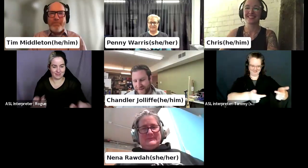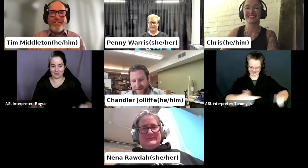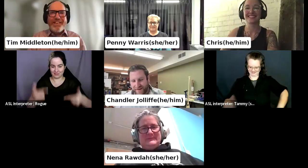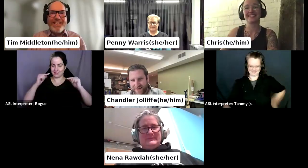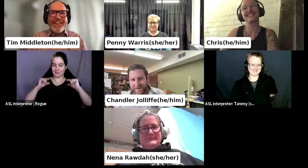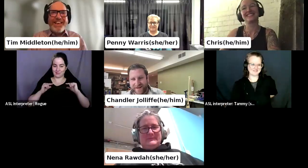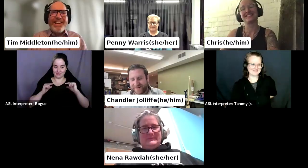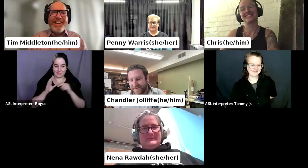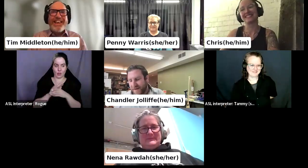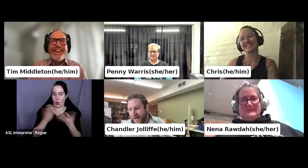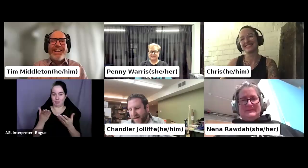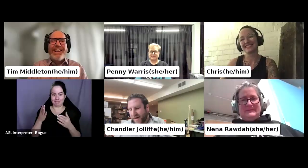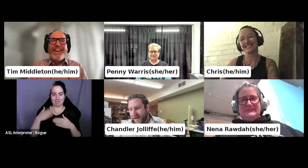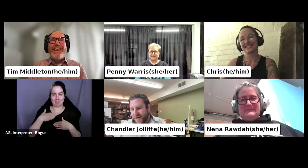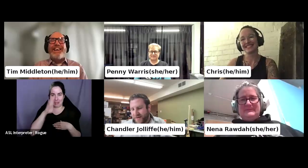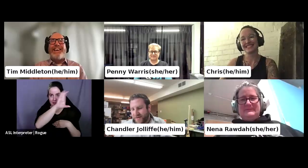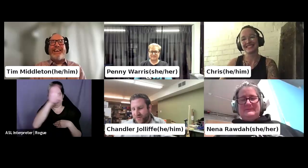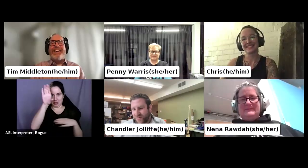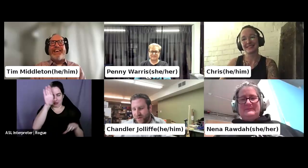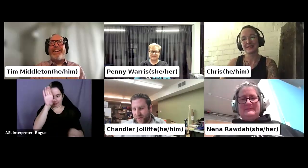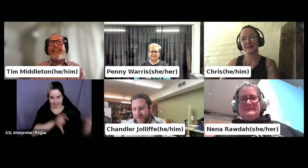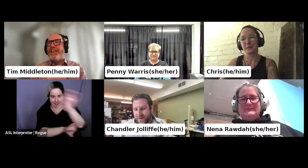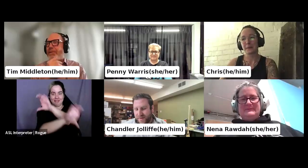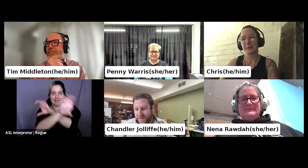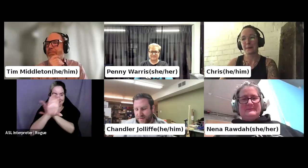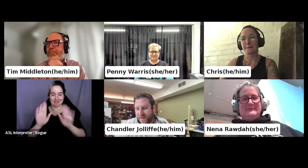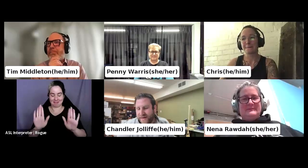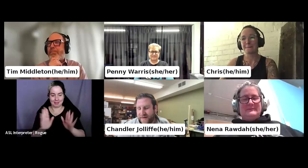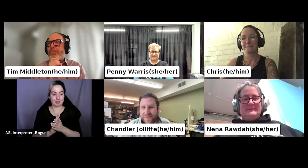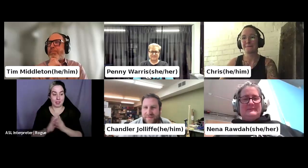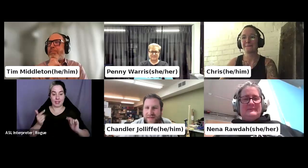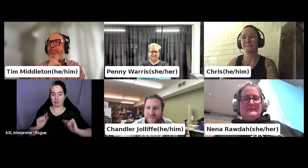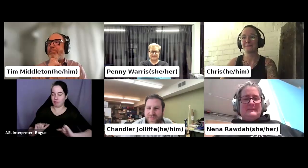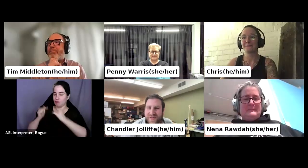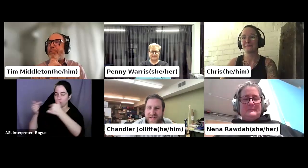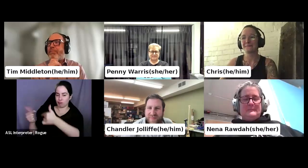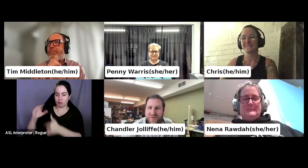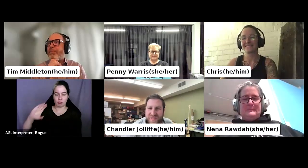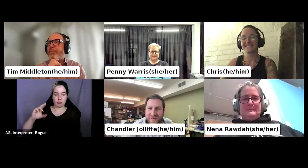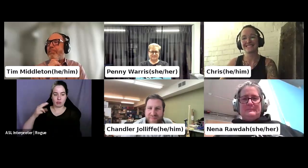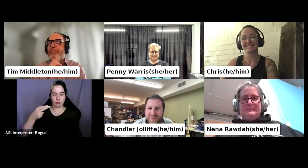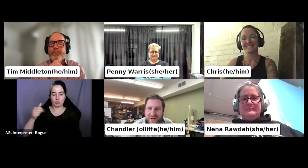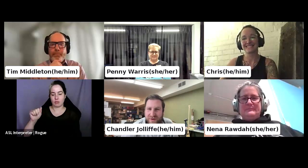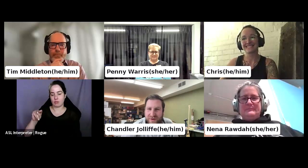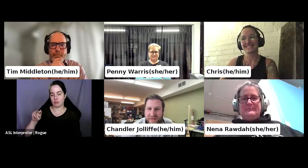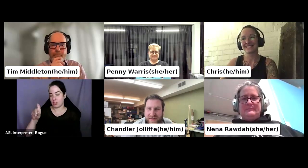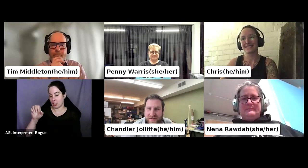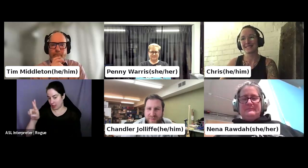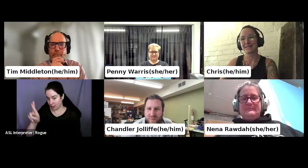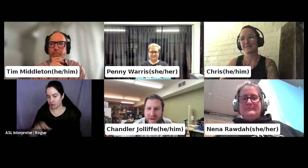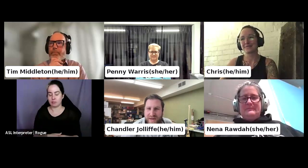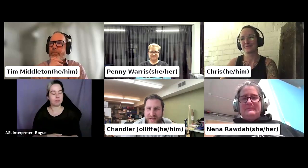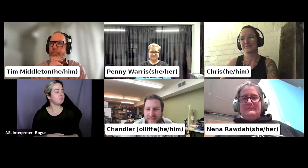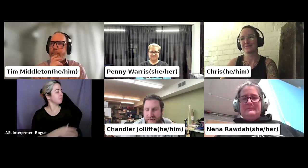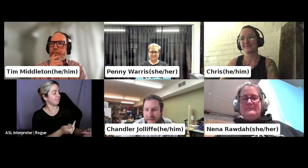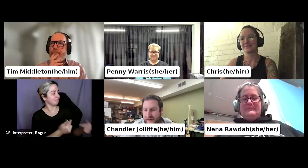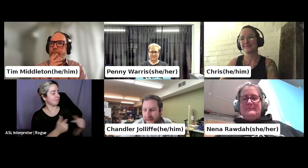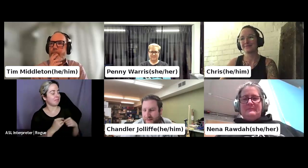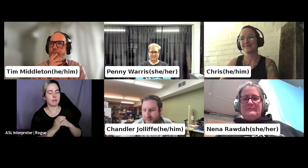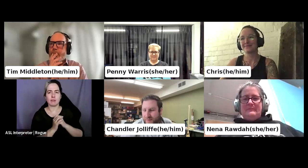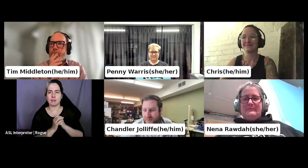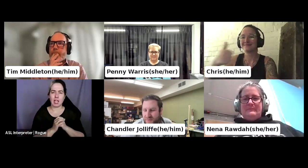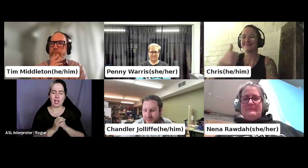Chandler. Yeah. Uh, so, uh, like lots of folks, came to bookselling in a bit of an odd way.